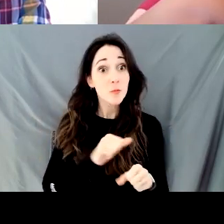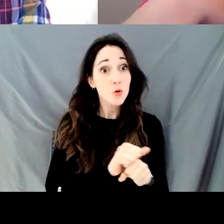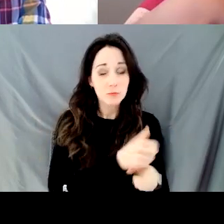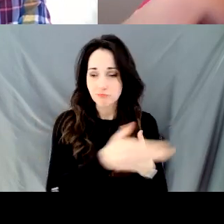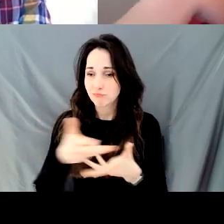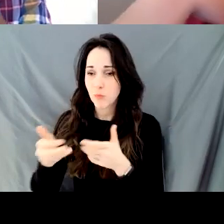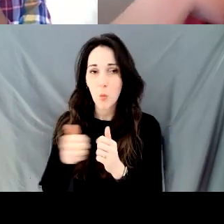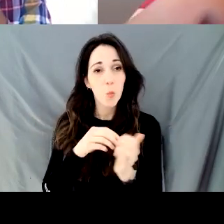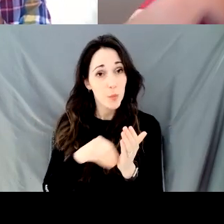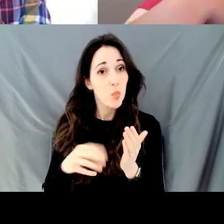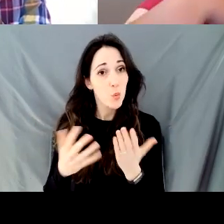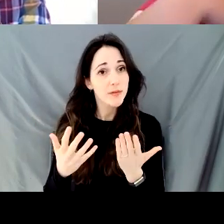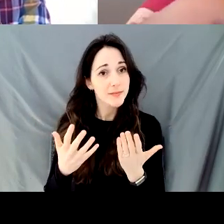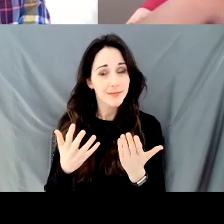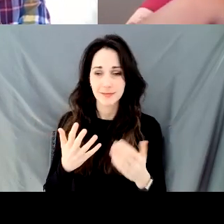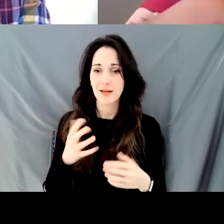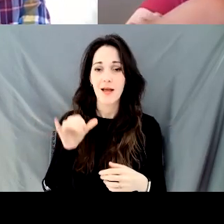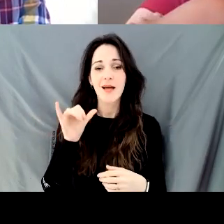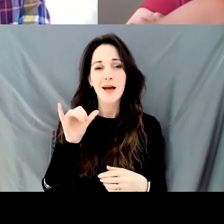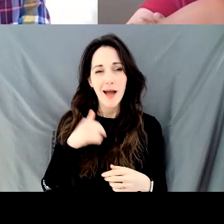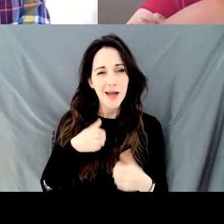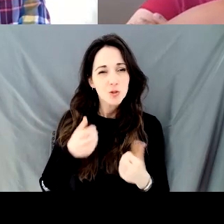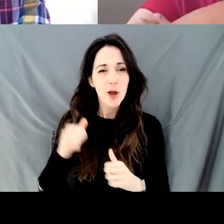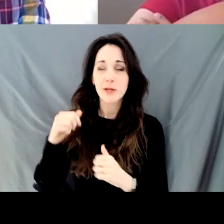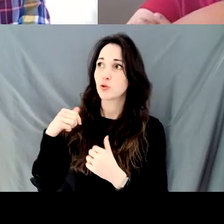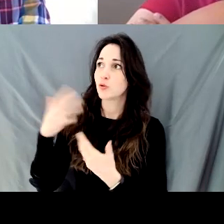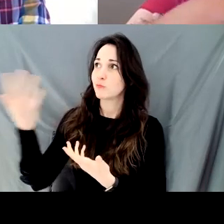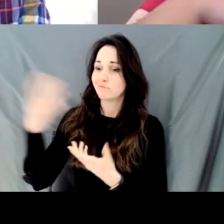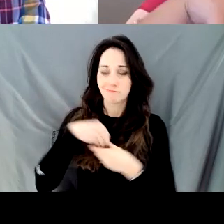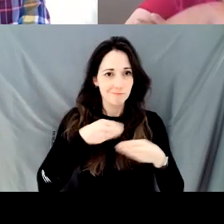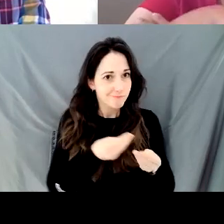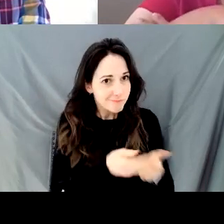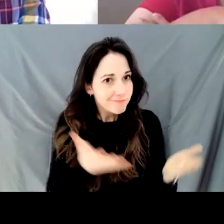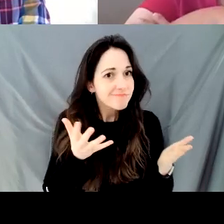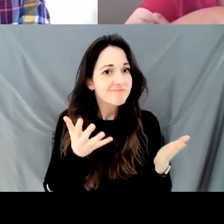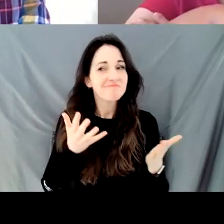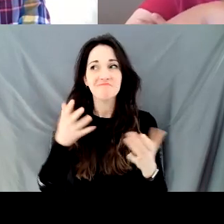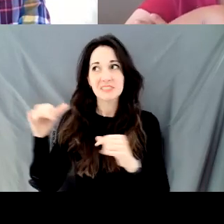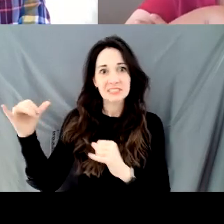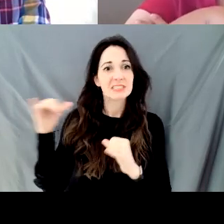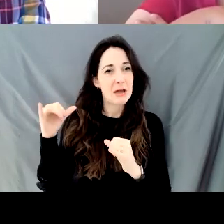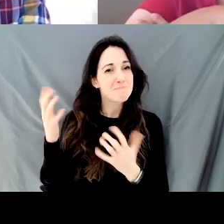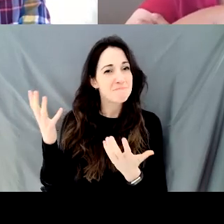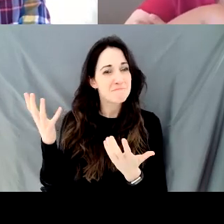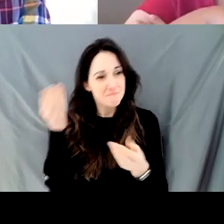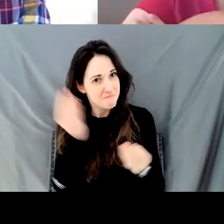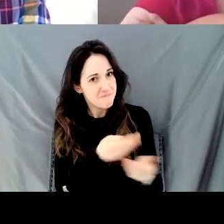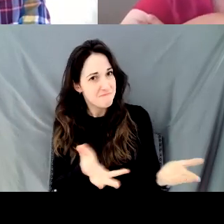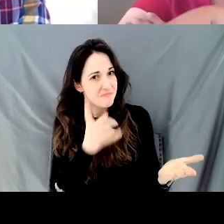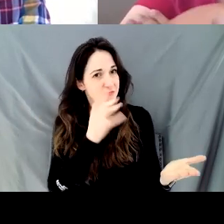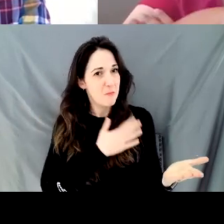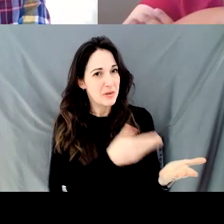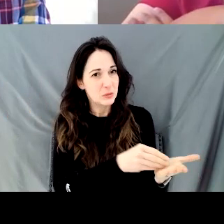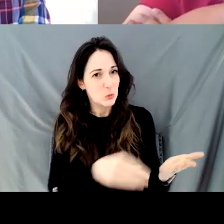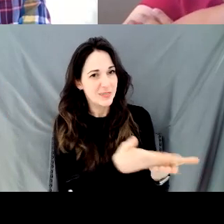it's the experiences that I try and create for my students, right? So stopping them in the hallway to introducing myself. I haven't